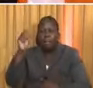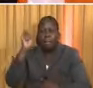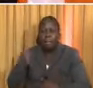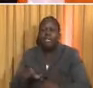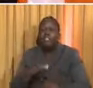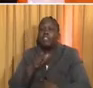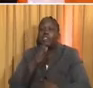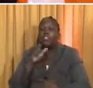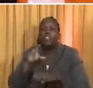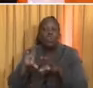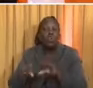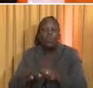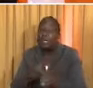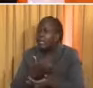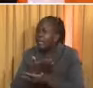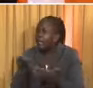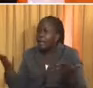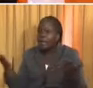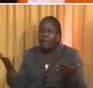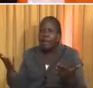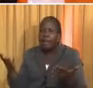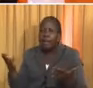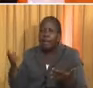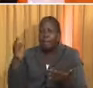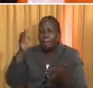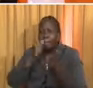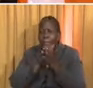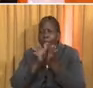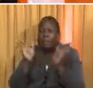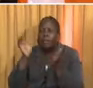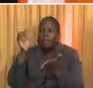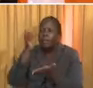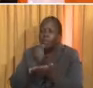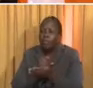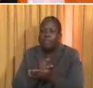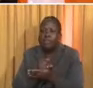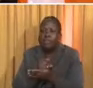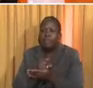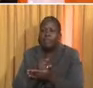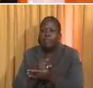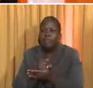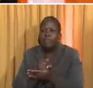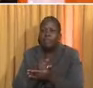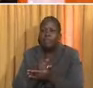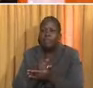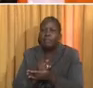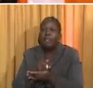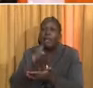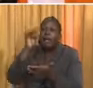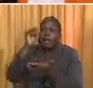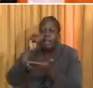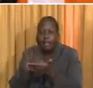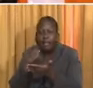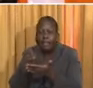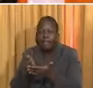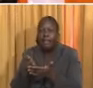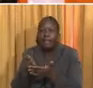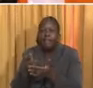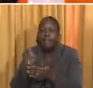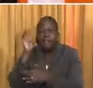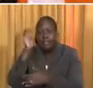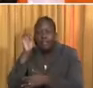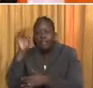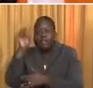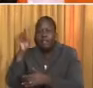any other state or public office except that of the President. Again, because of the exerting nature